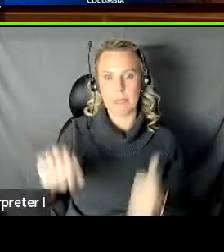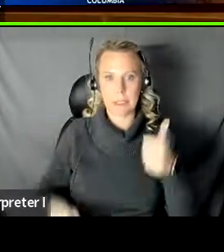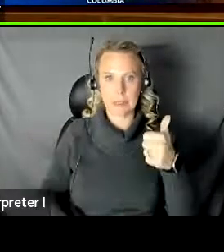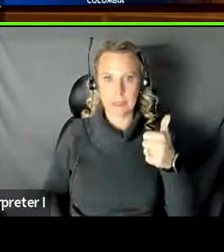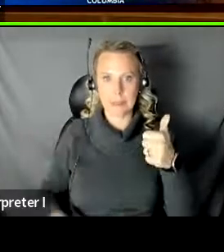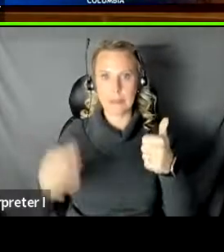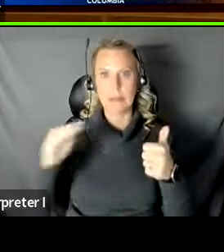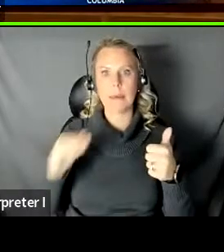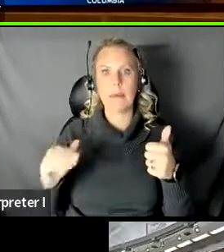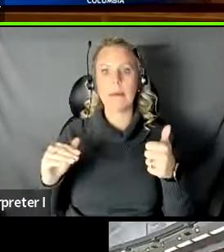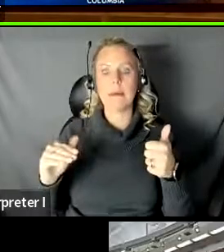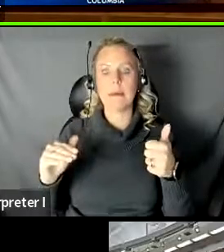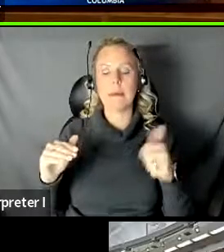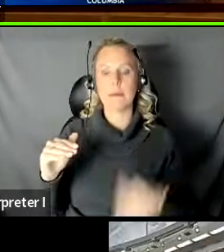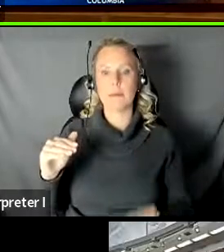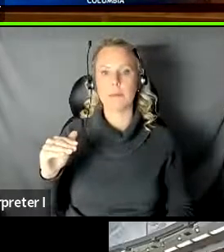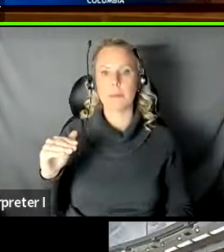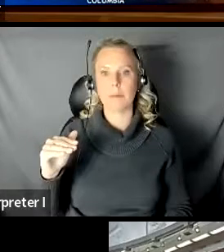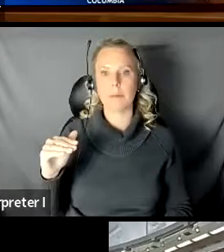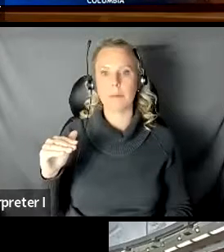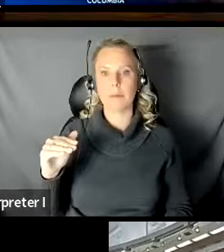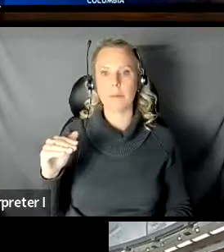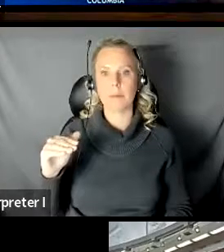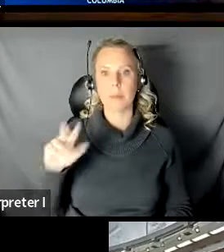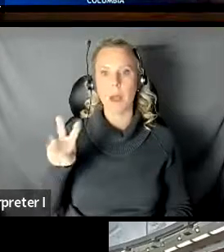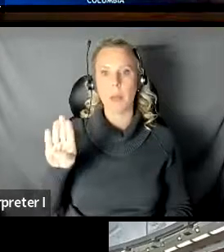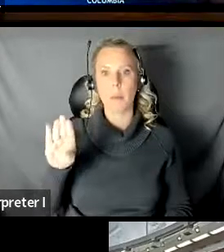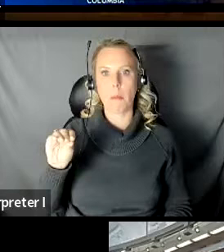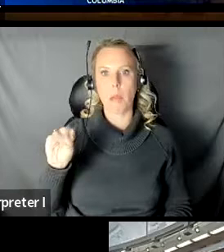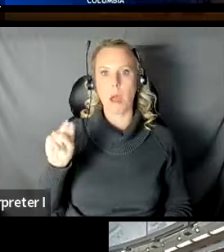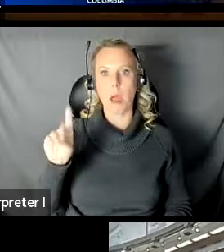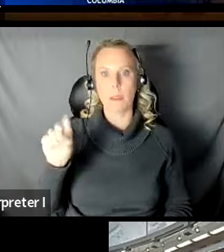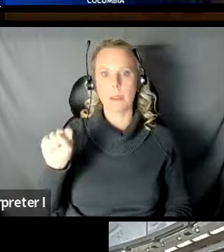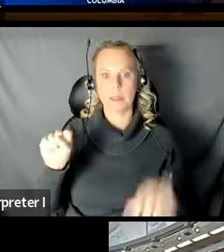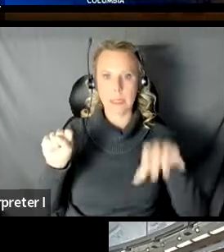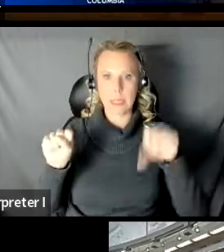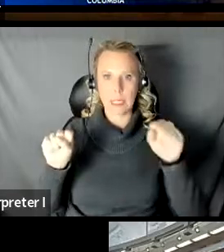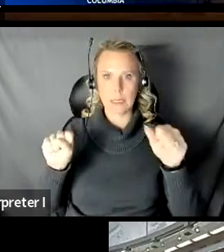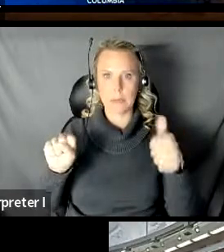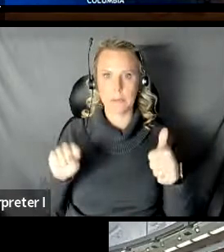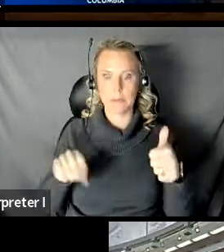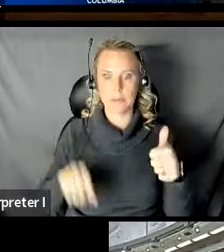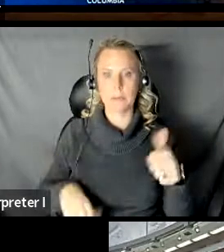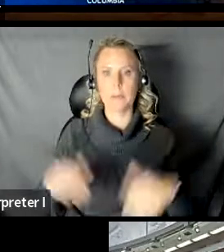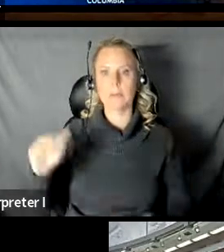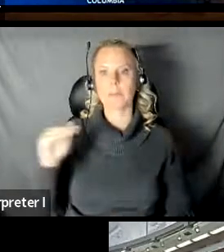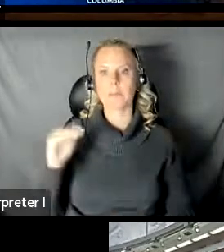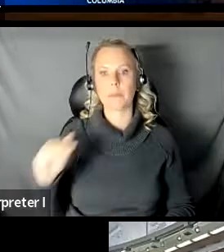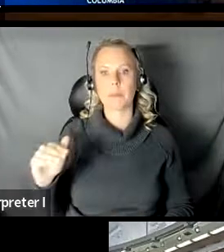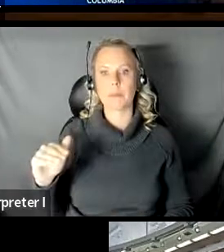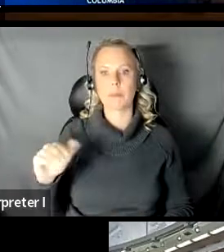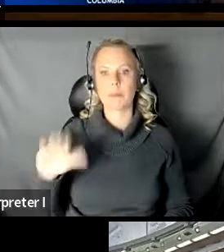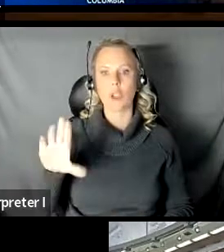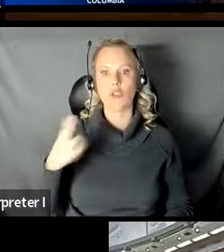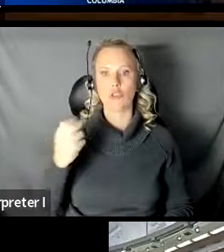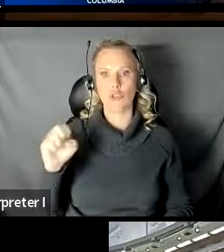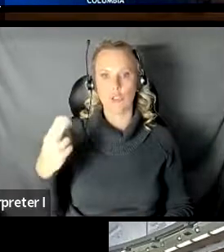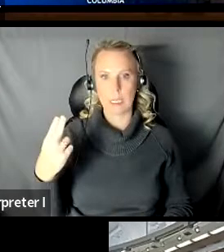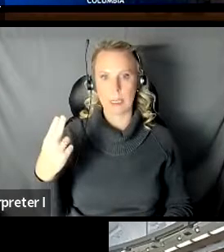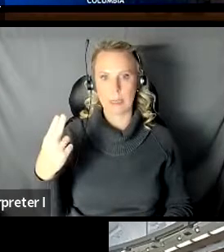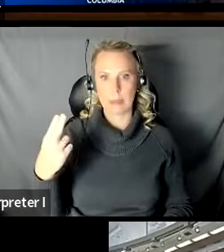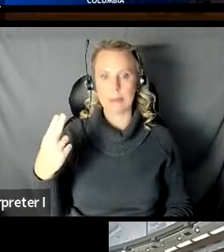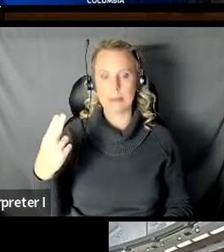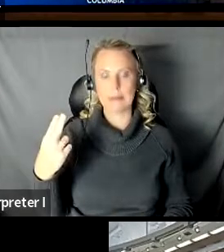Yes. Councilmember Allen votes yes. Councilmember Bonds, Yes. Councilmember Bonds votes yes. Councilmember Che.